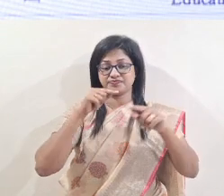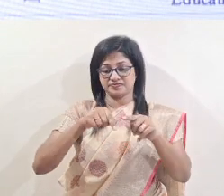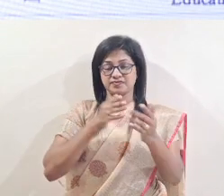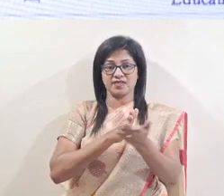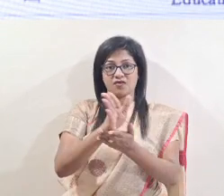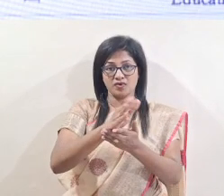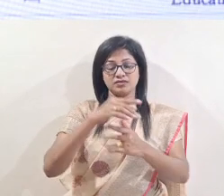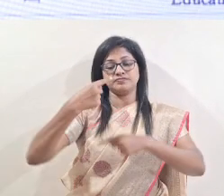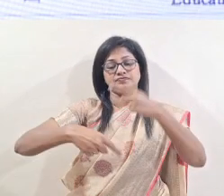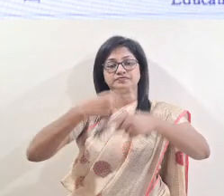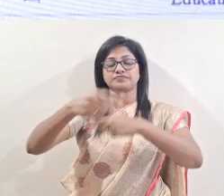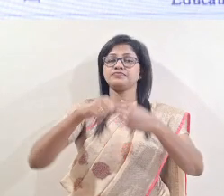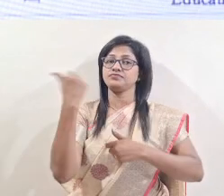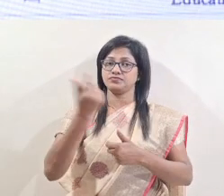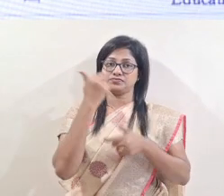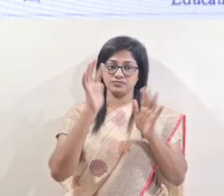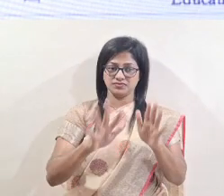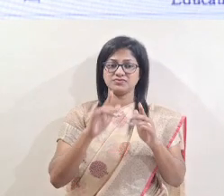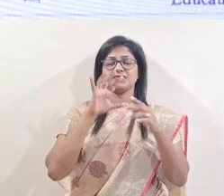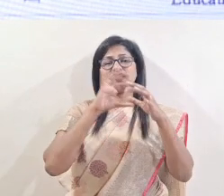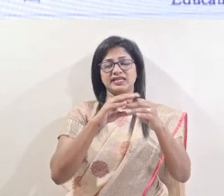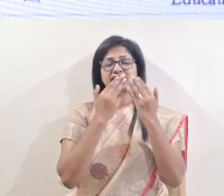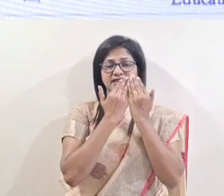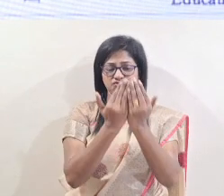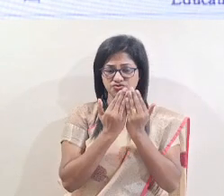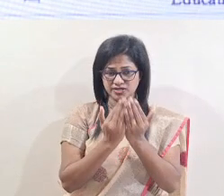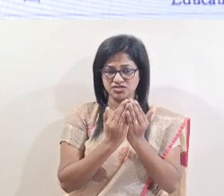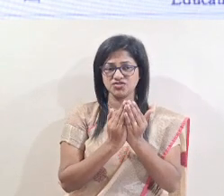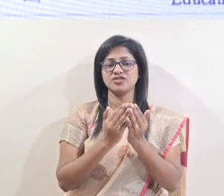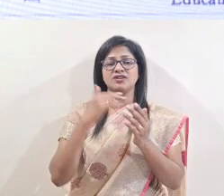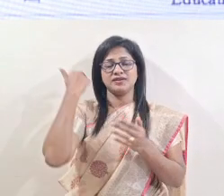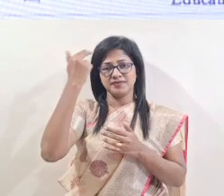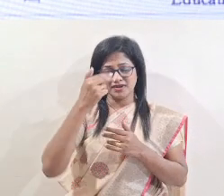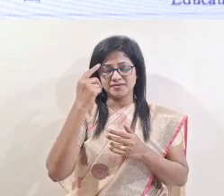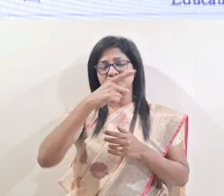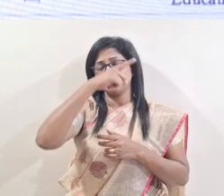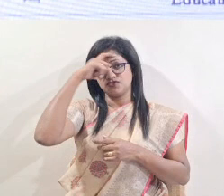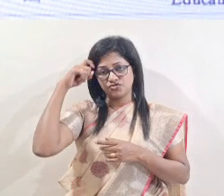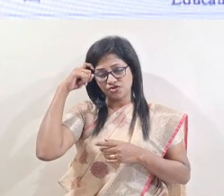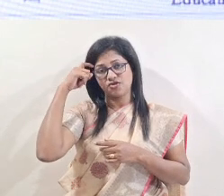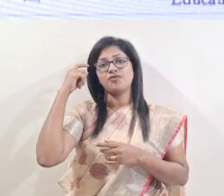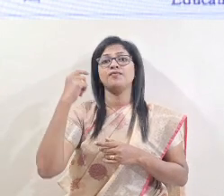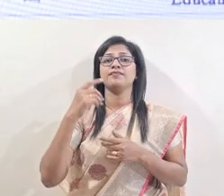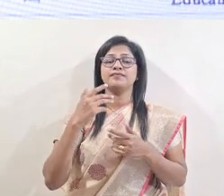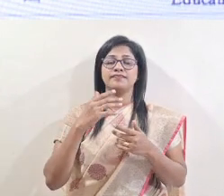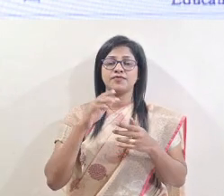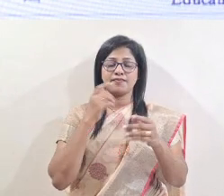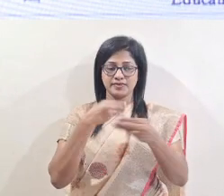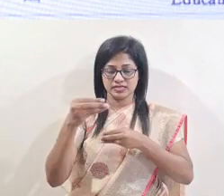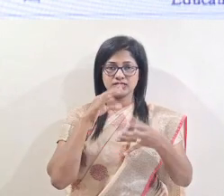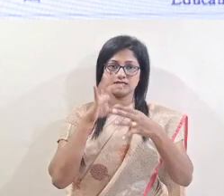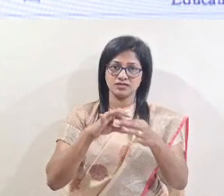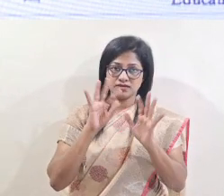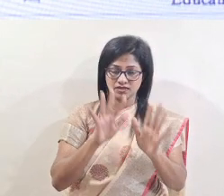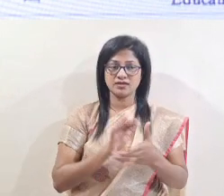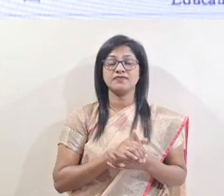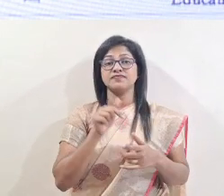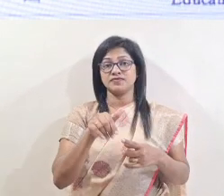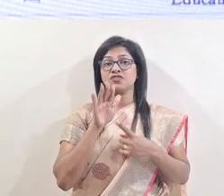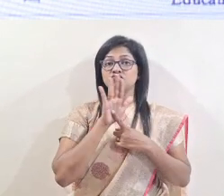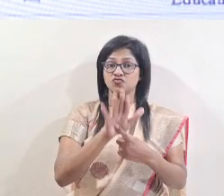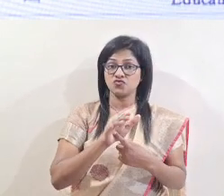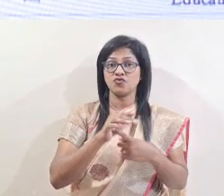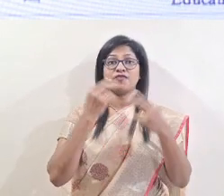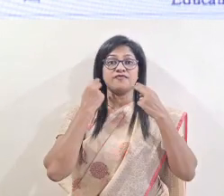for education purposes or for job or business related purposes. And then this also indicates the popularity of the